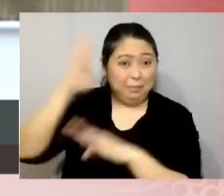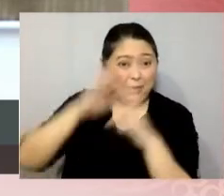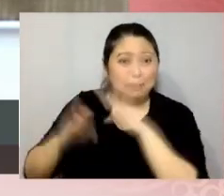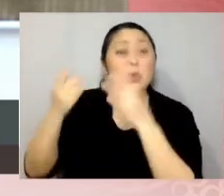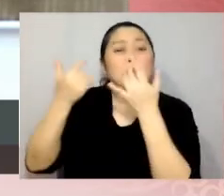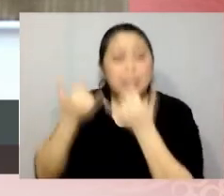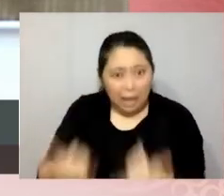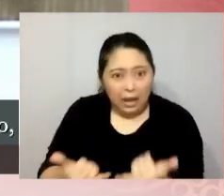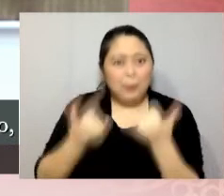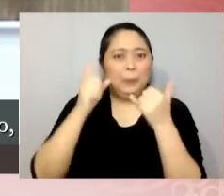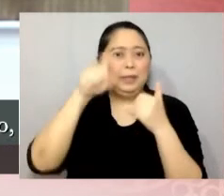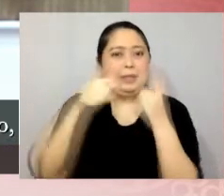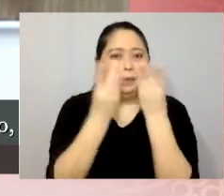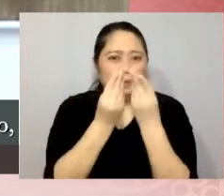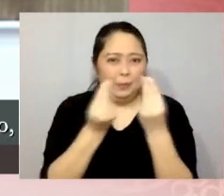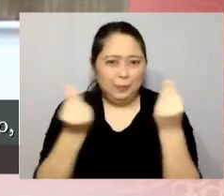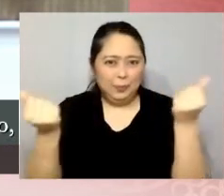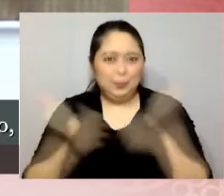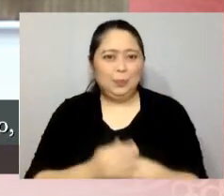And then, pangatlo,